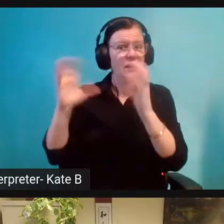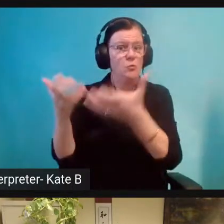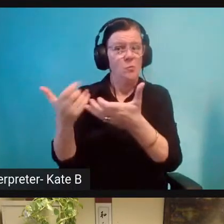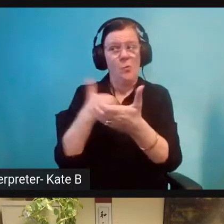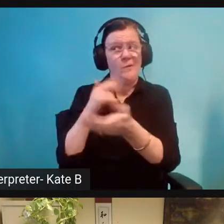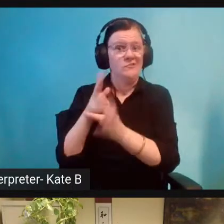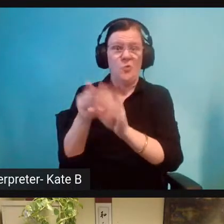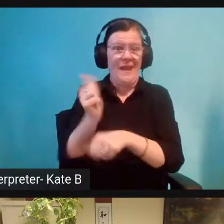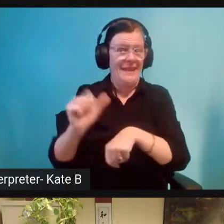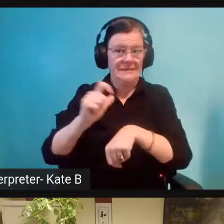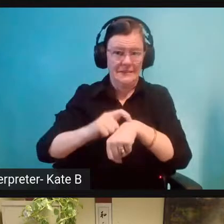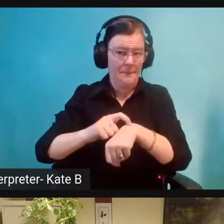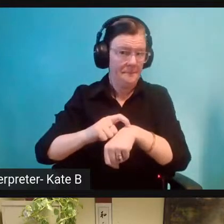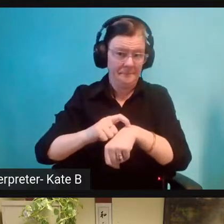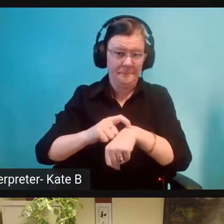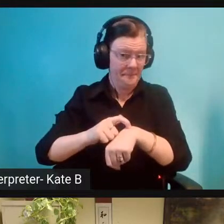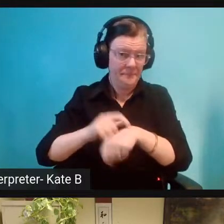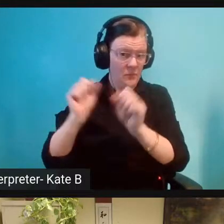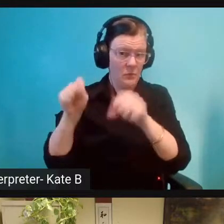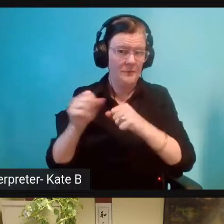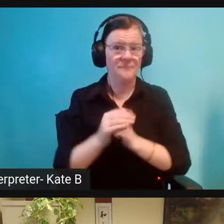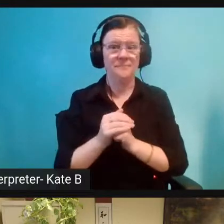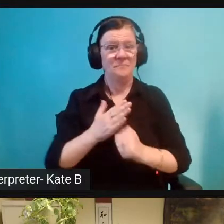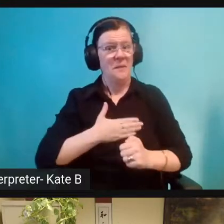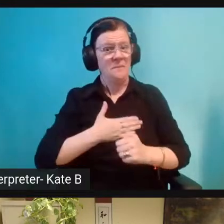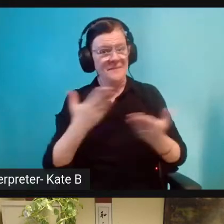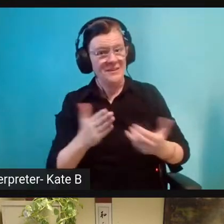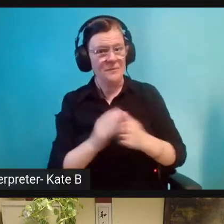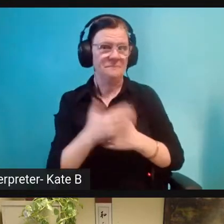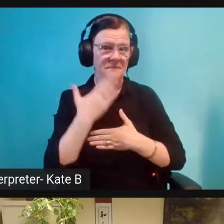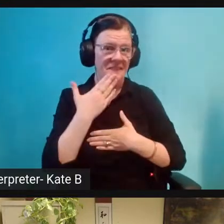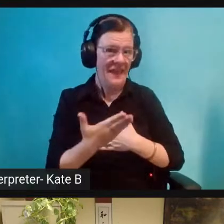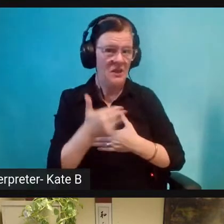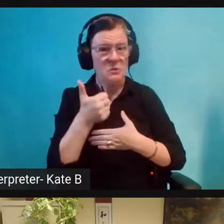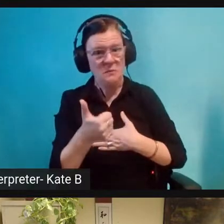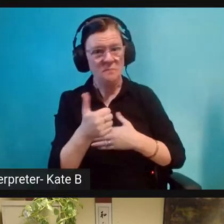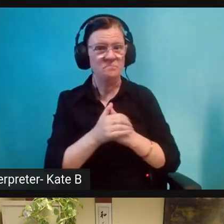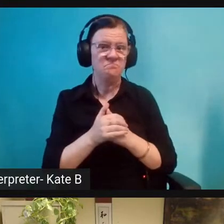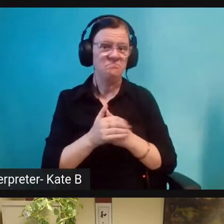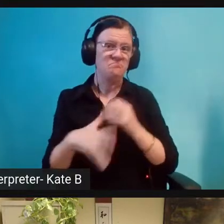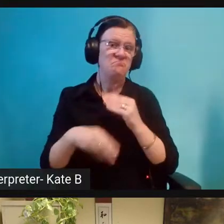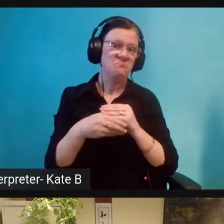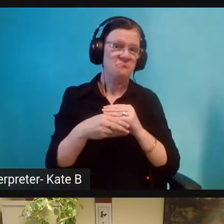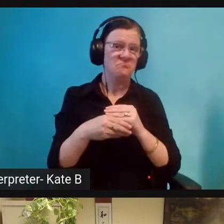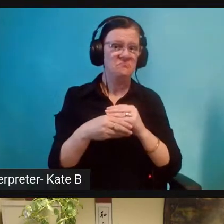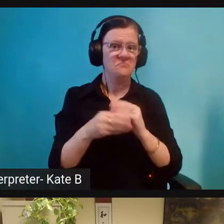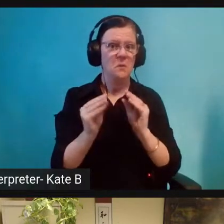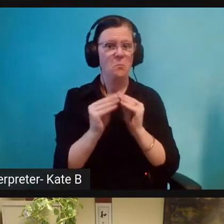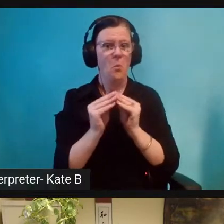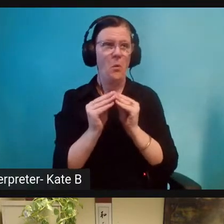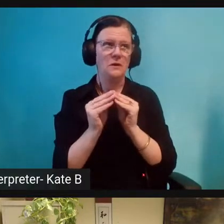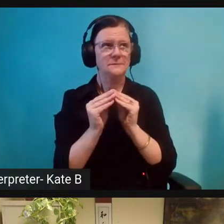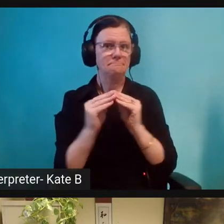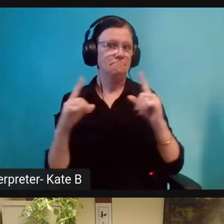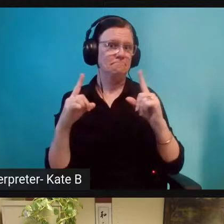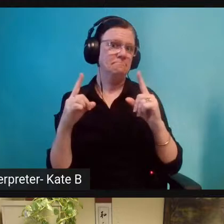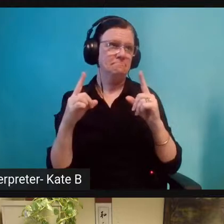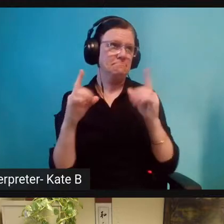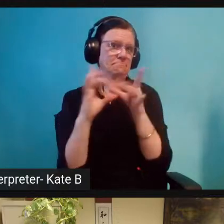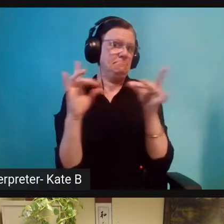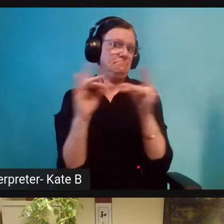So I'm really pleased to be here. Thank you. I just wanted to add a little bit of color to the journey that I've been